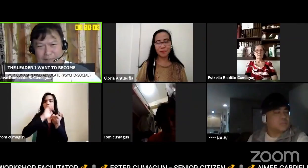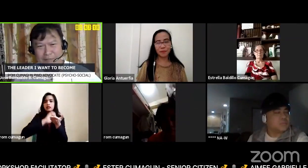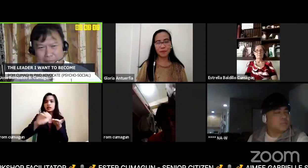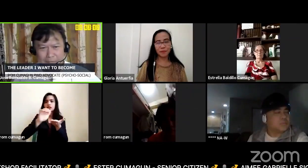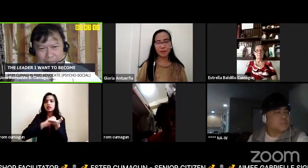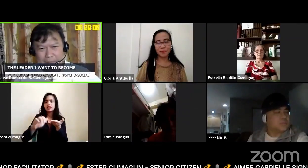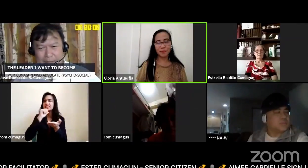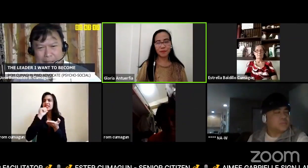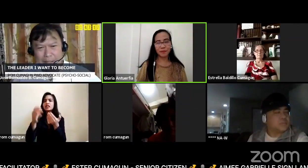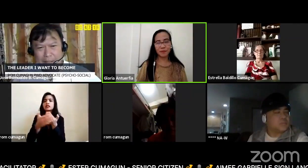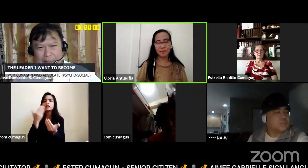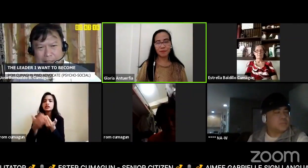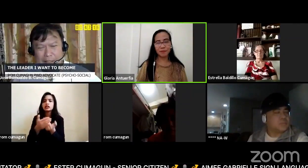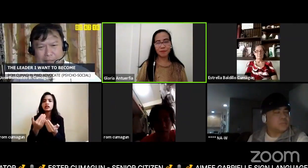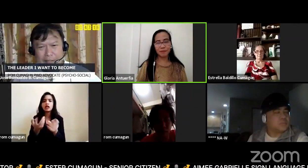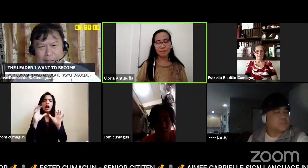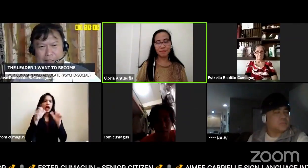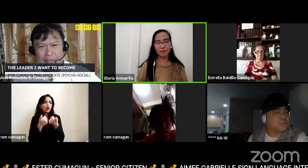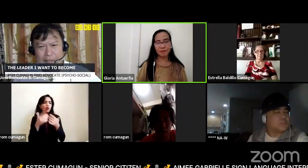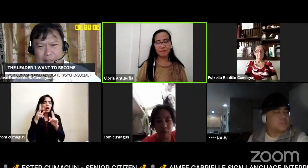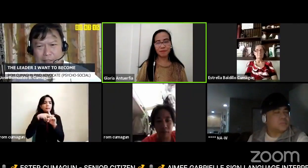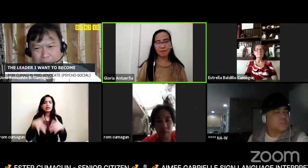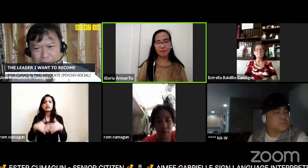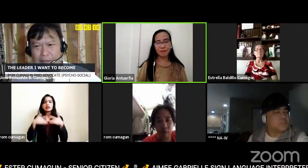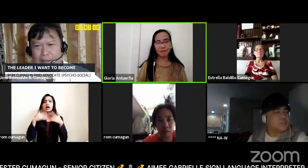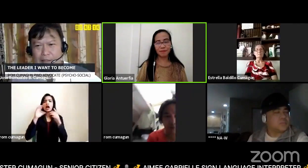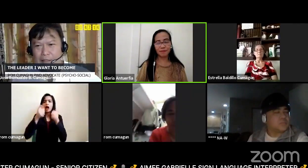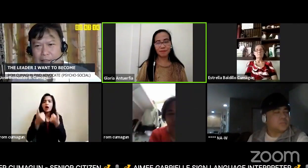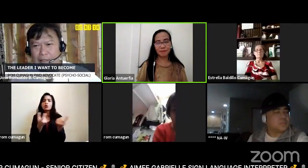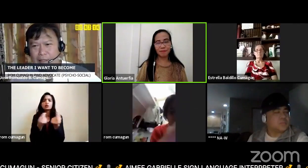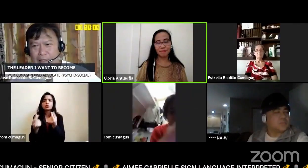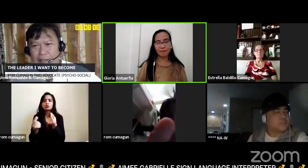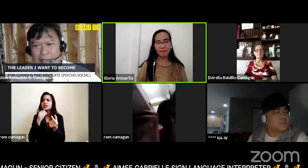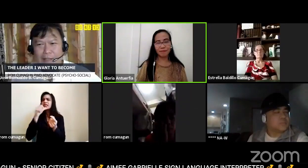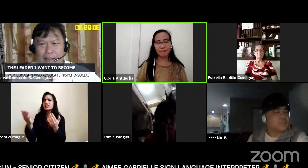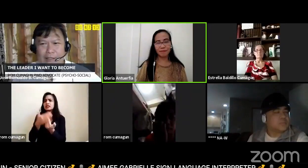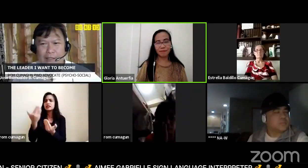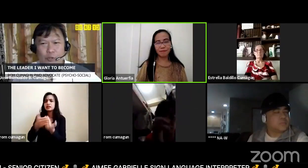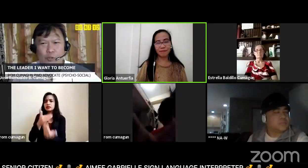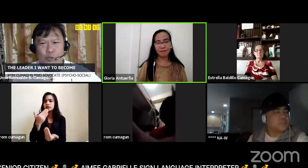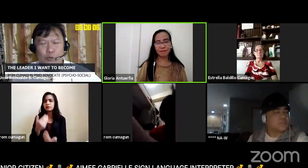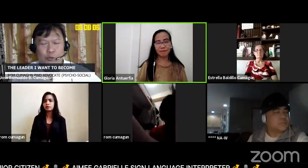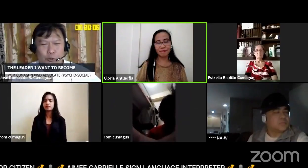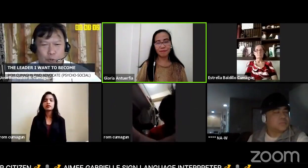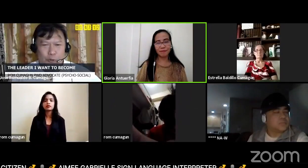as easy. It's not as easy